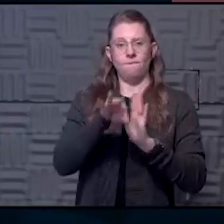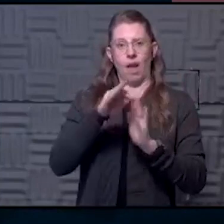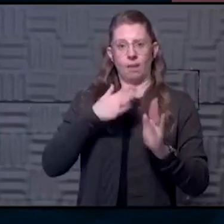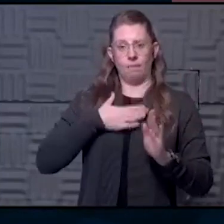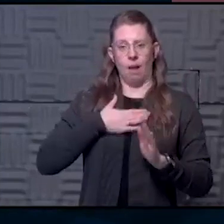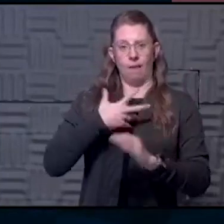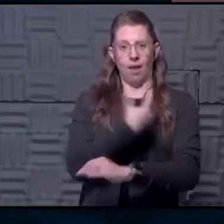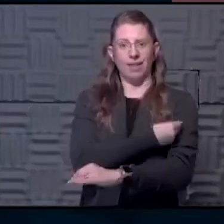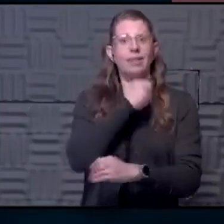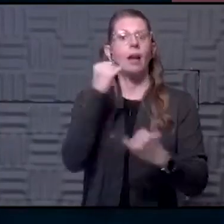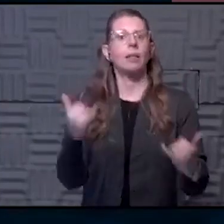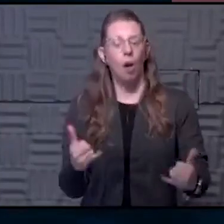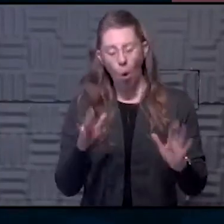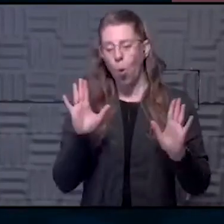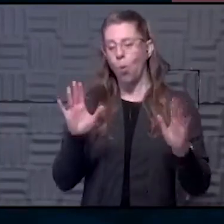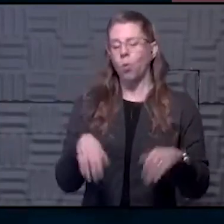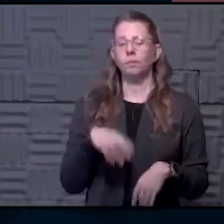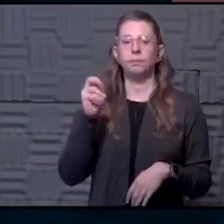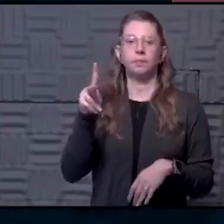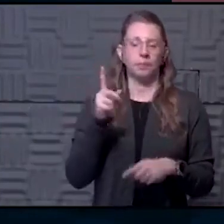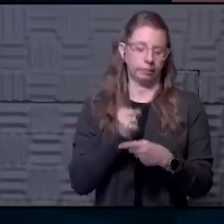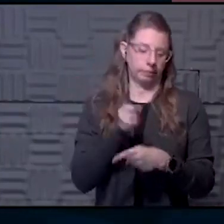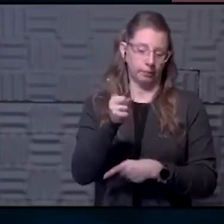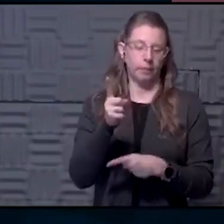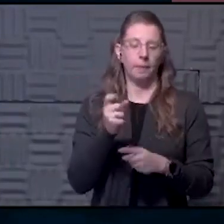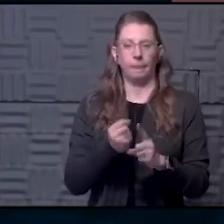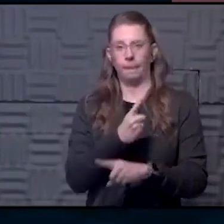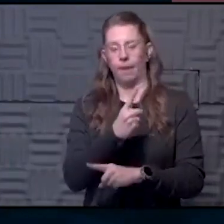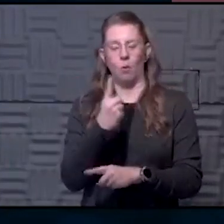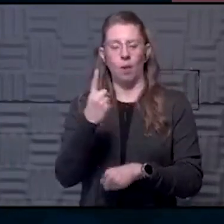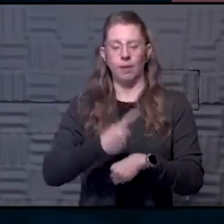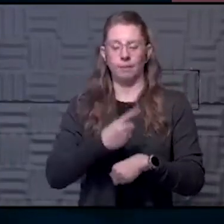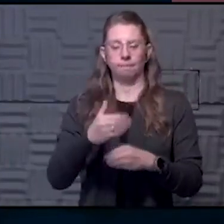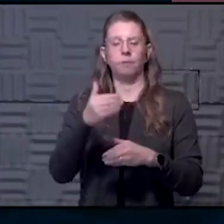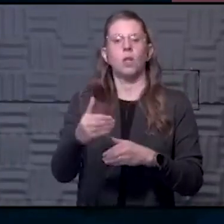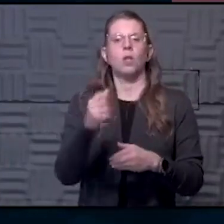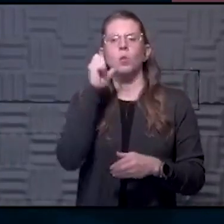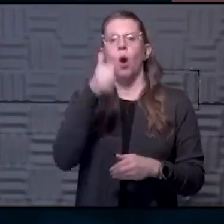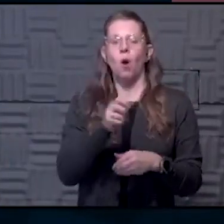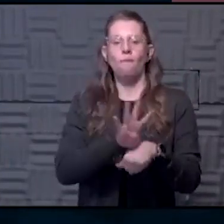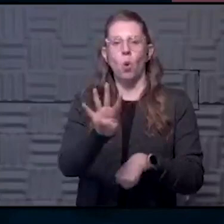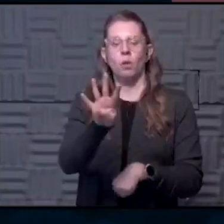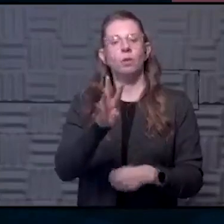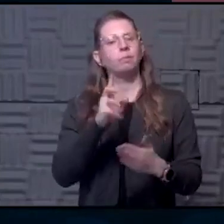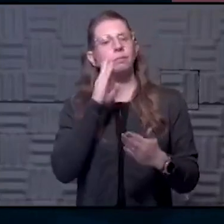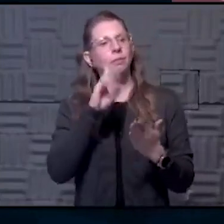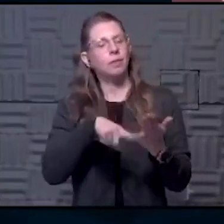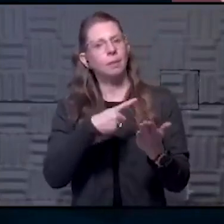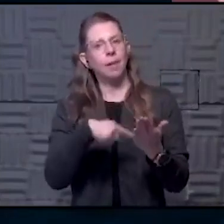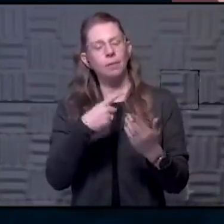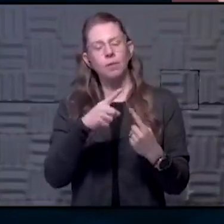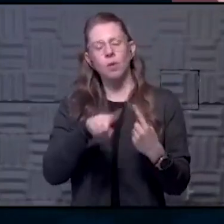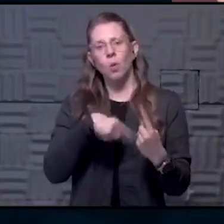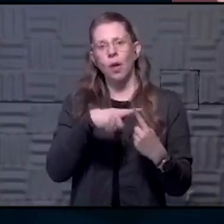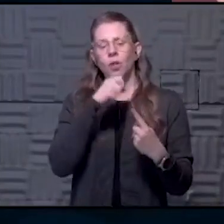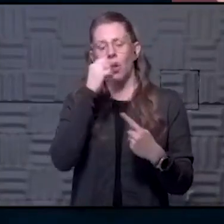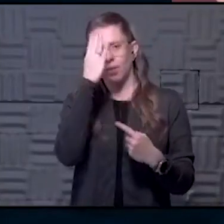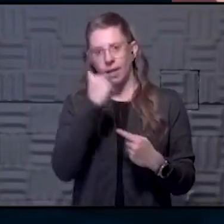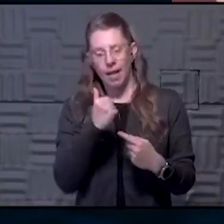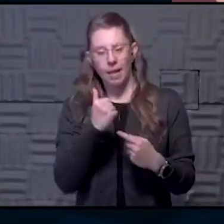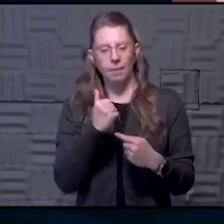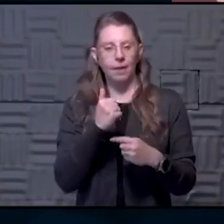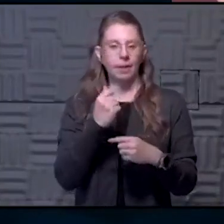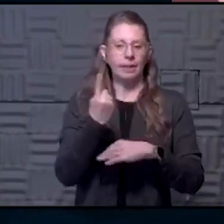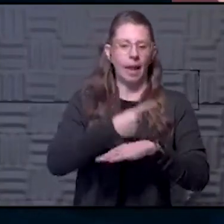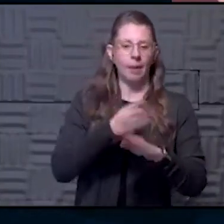today. Oh, okay. Yeah, that's right. I got off by a day. Tomorrow Yeah. at 4 o'clock. You know, sometimes when you don't sleep, day becomes night,